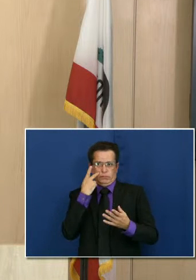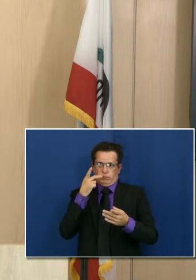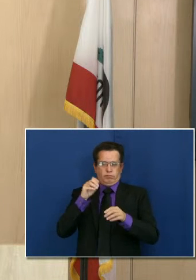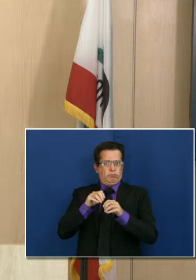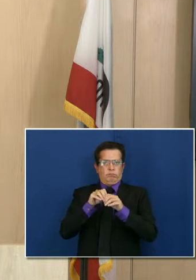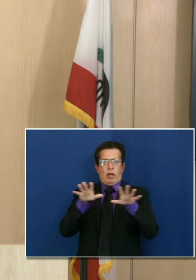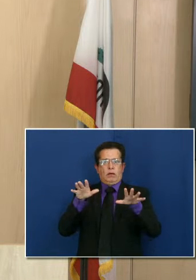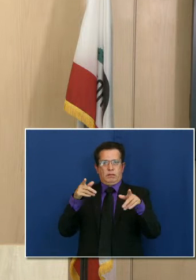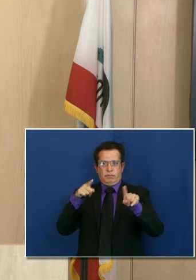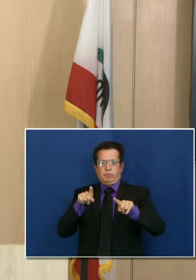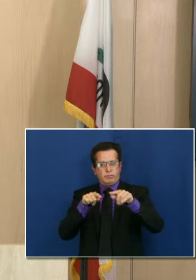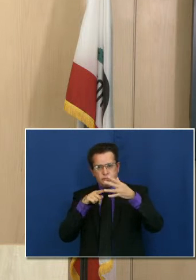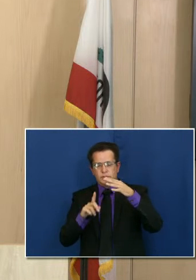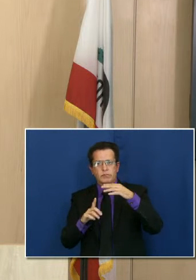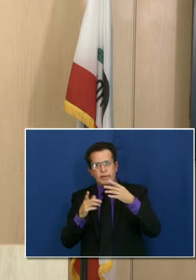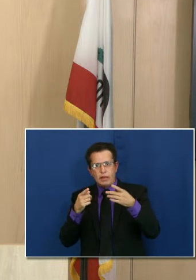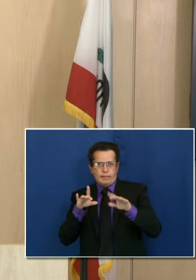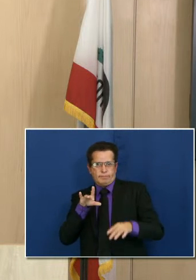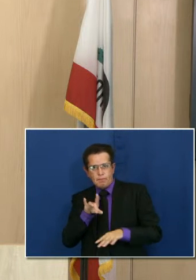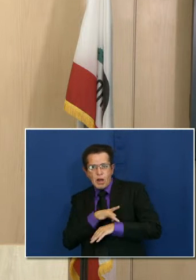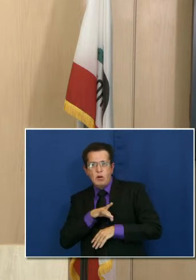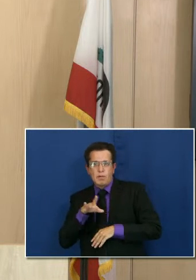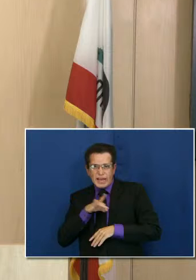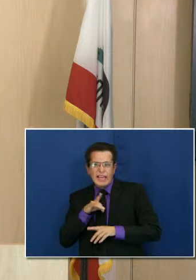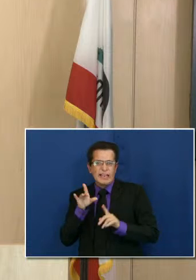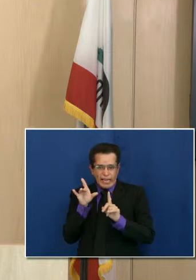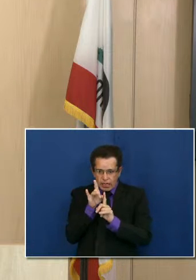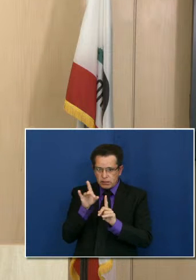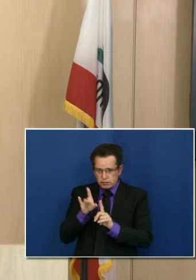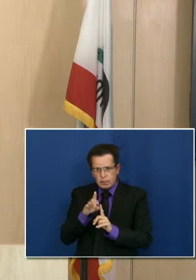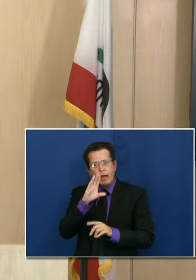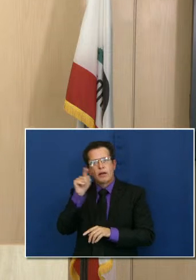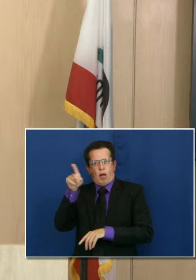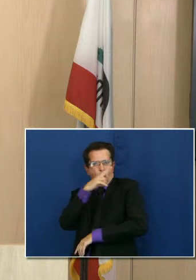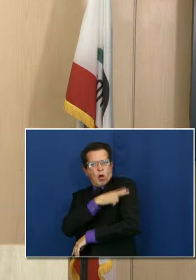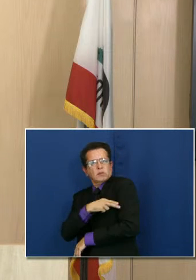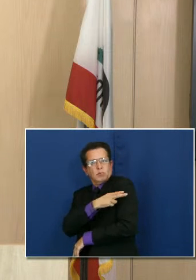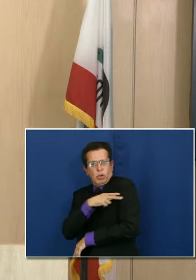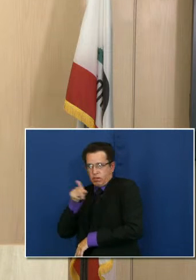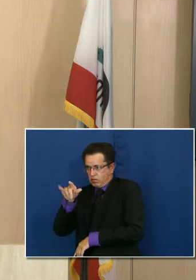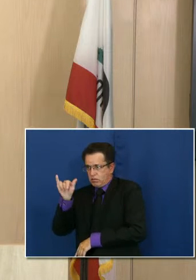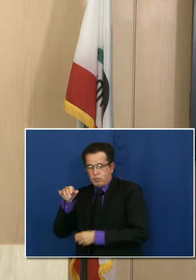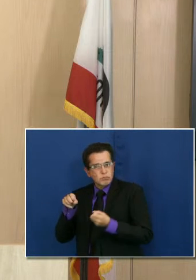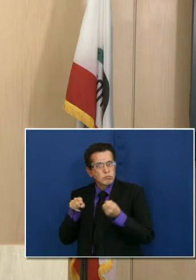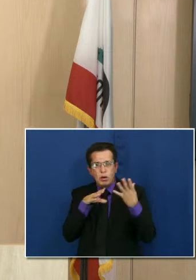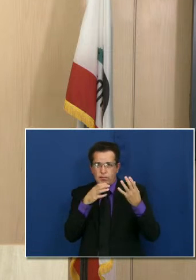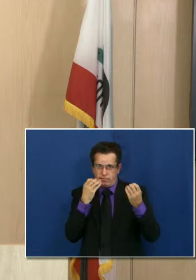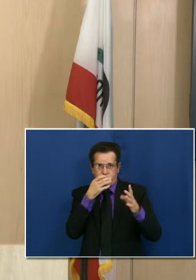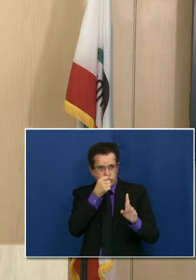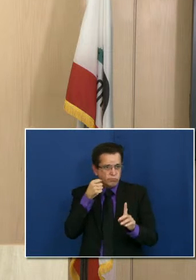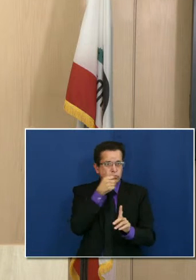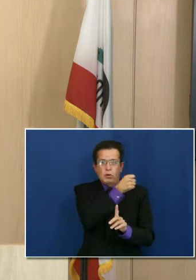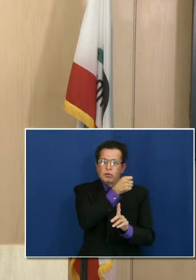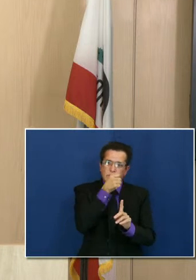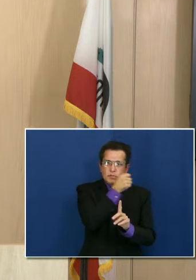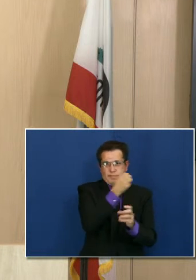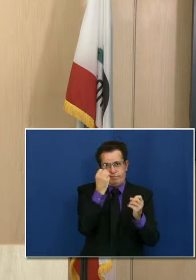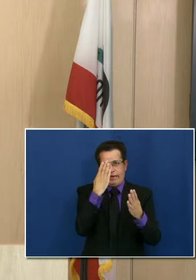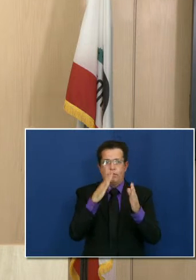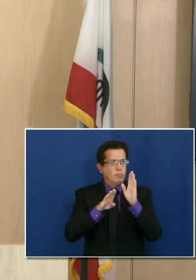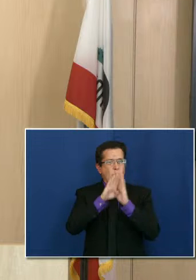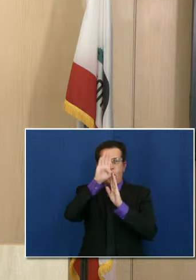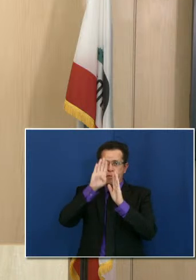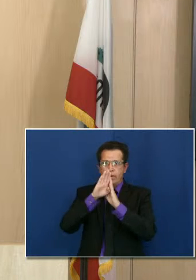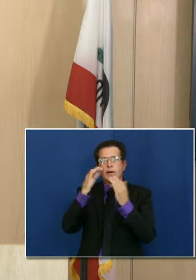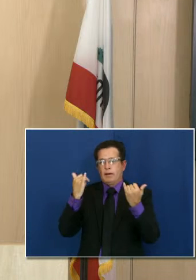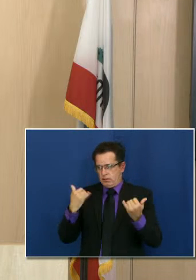cases obviously leads to a significant increase in hospitalizations, and then sometimes later, as happening now, we begin to see an increase in the